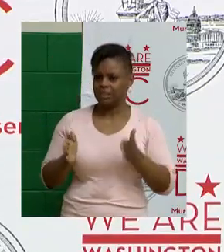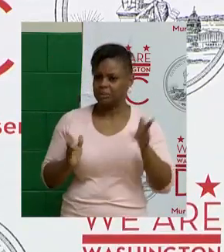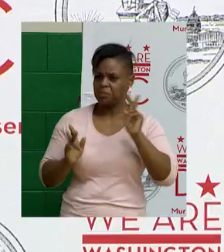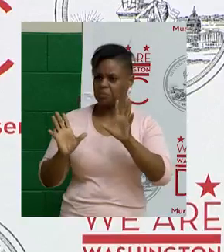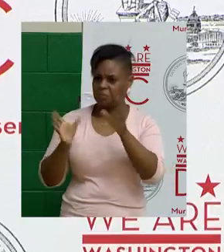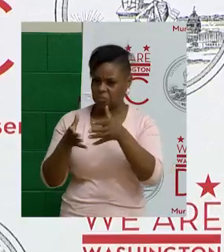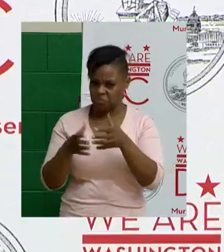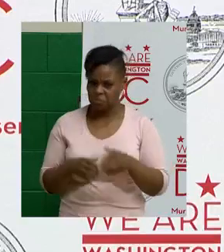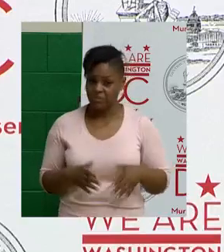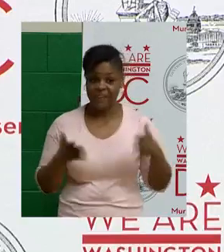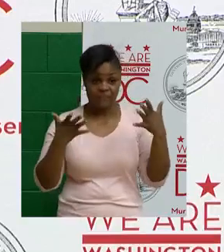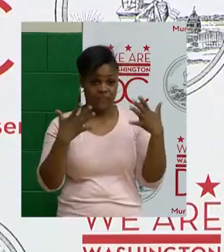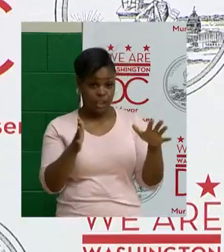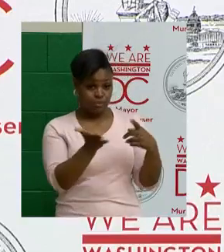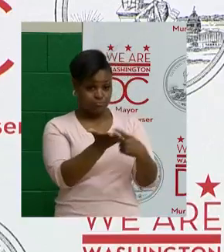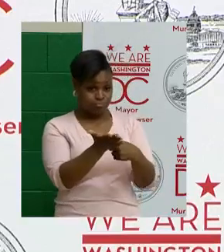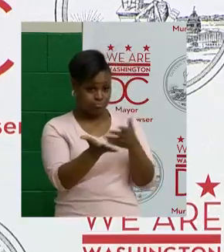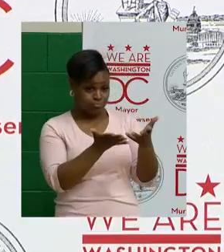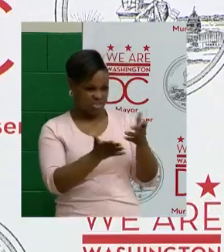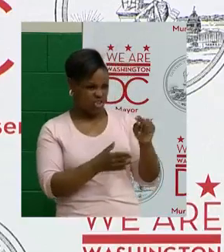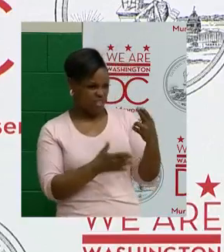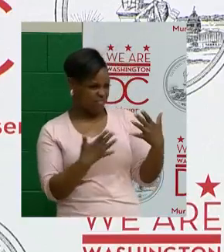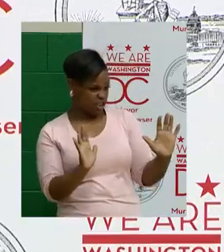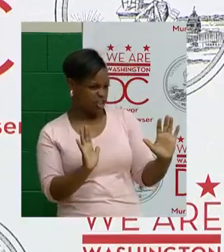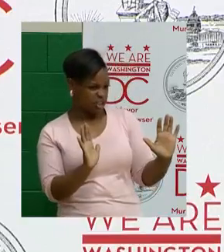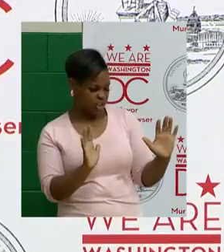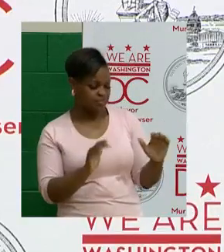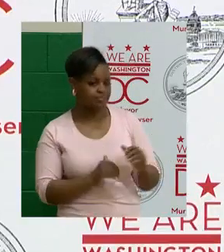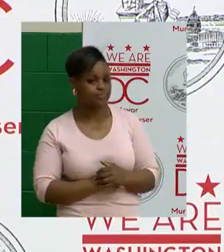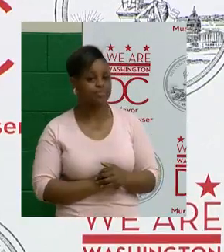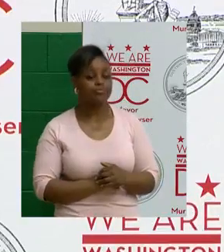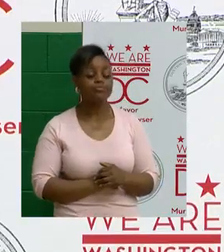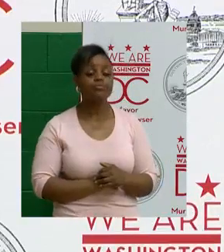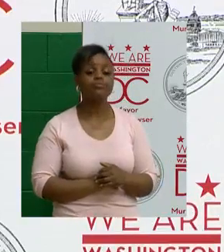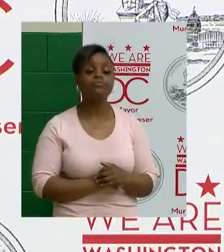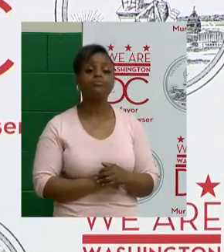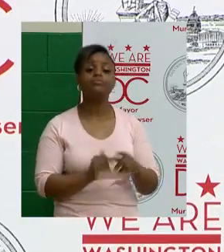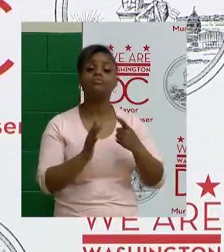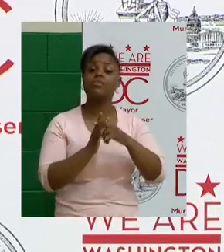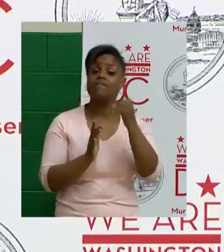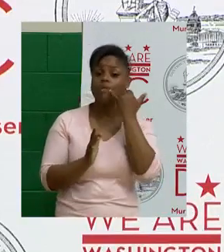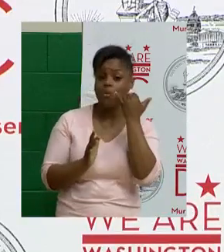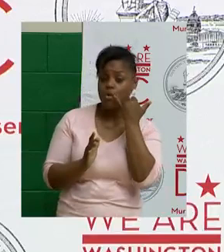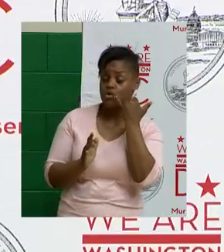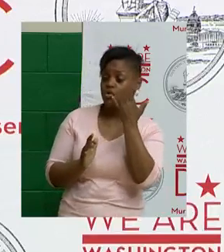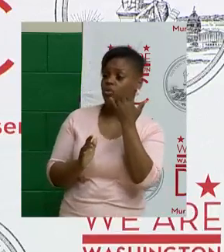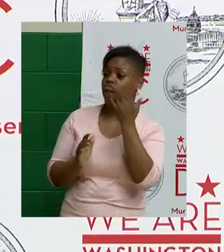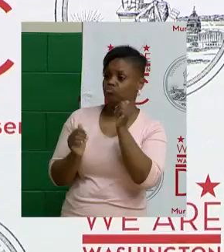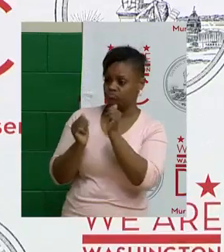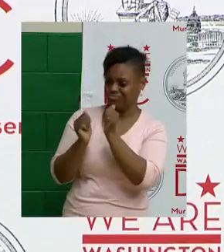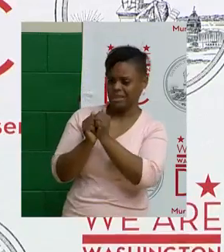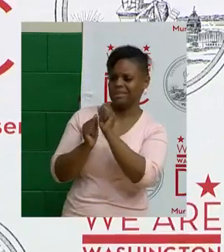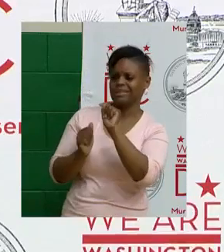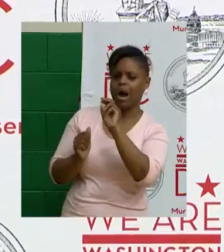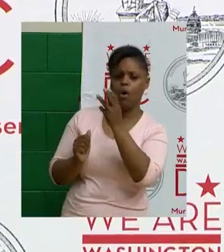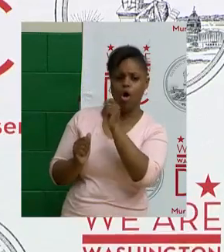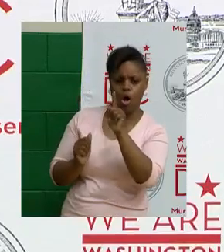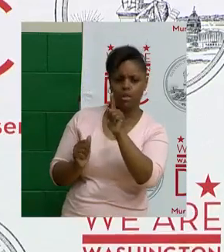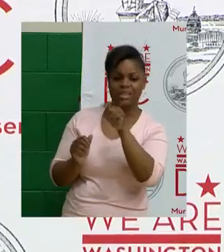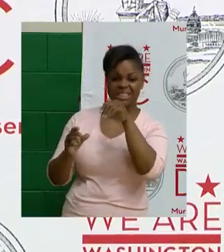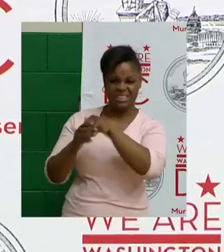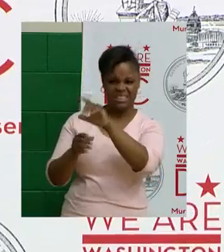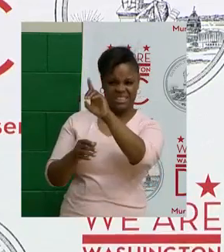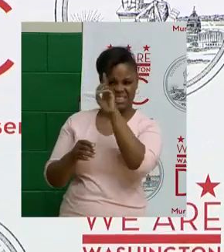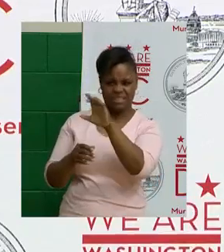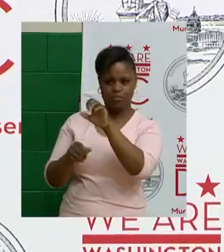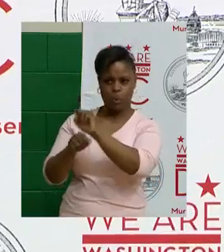hall. We have also completed a telephone town hall with district government employees. And in